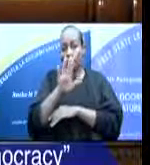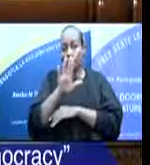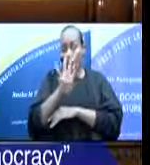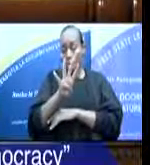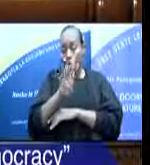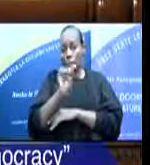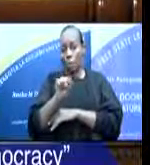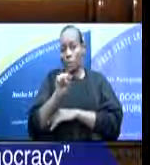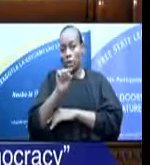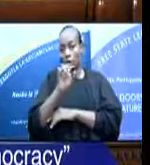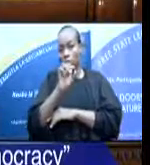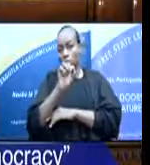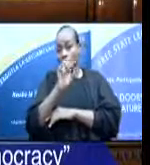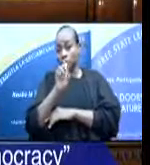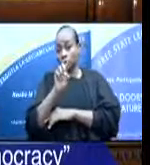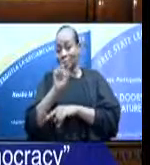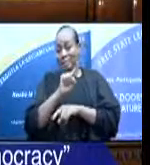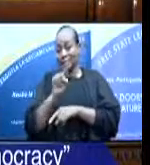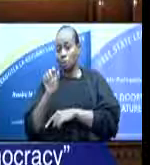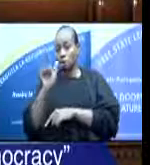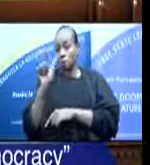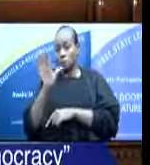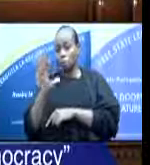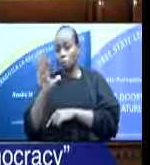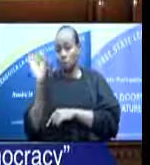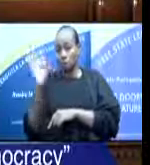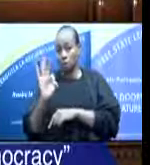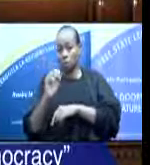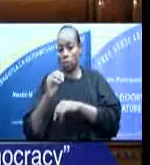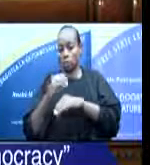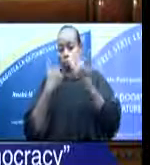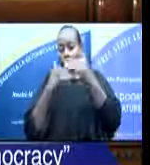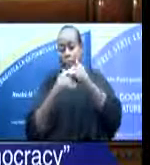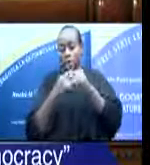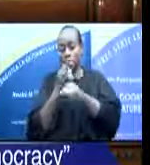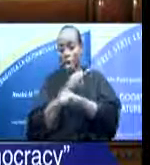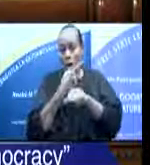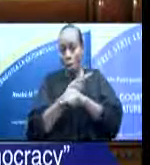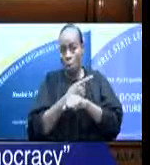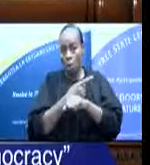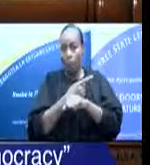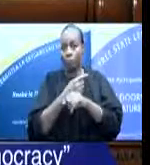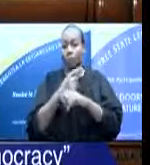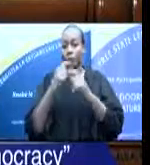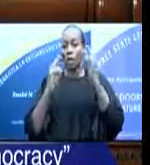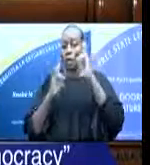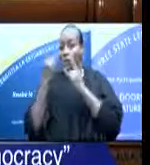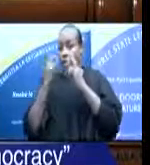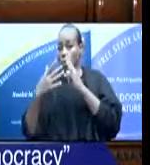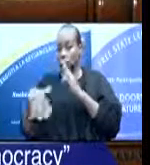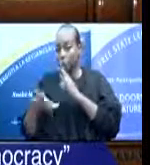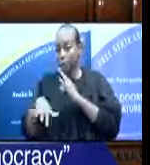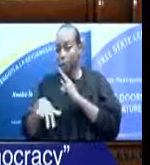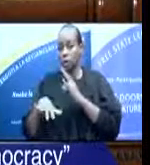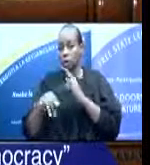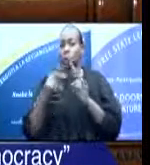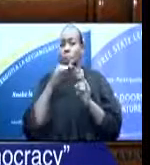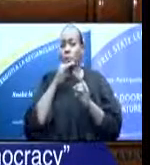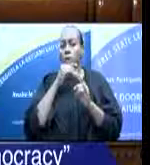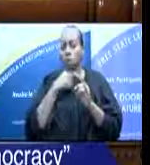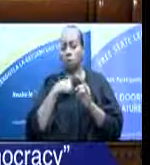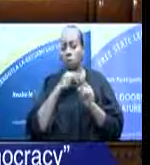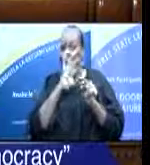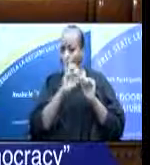55.4% to 56.5% within an hour in various urban towns. Honorable Siu, the